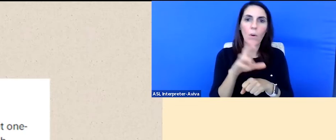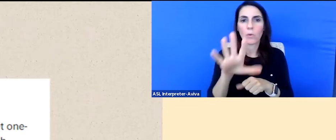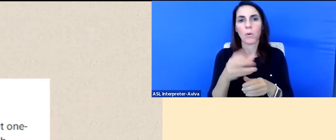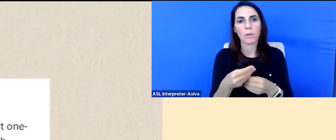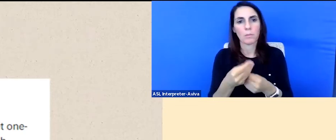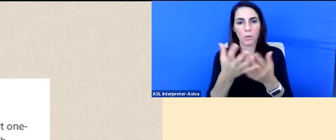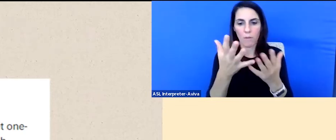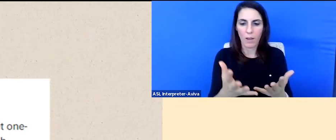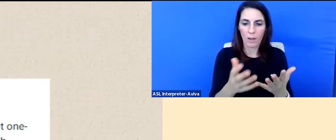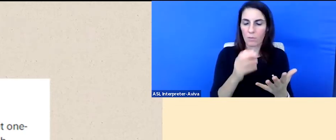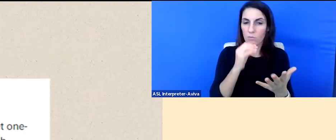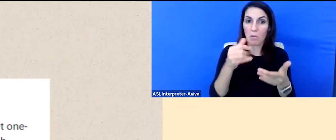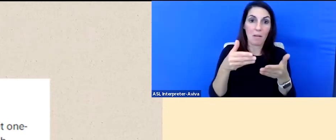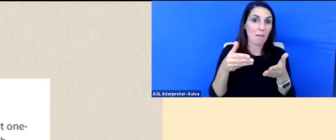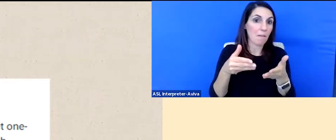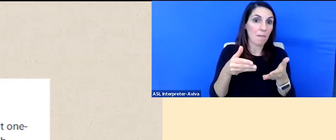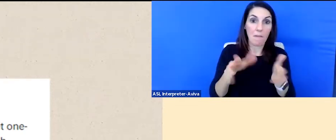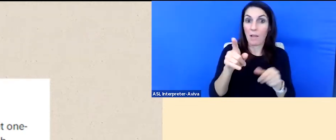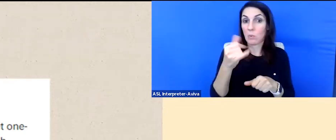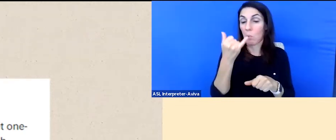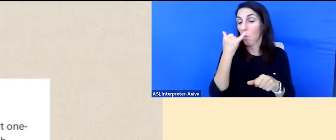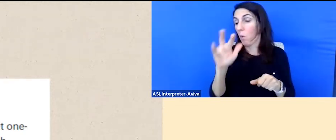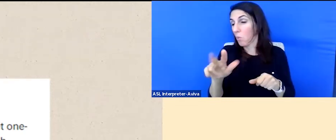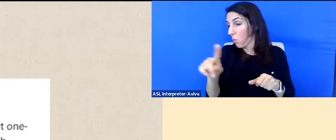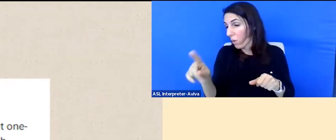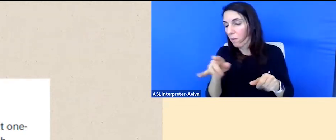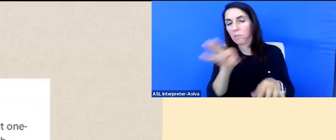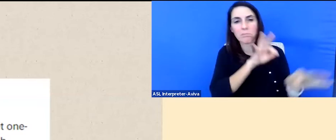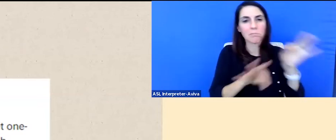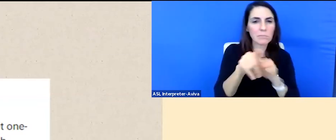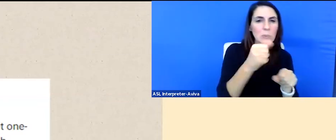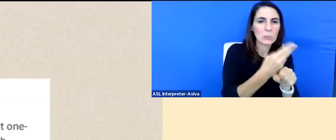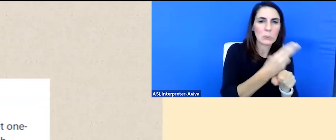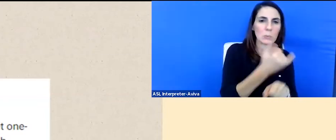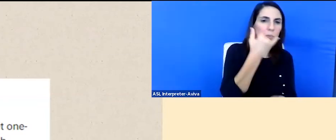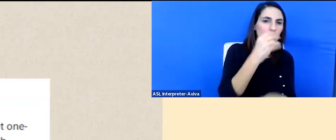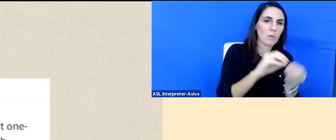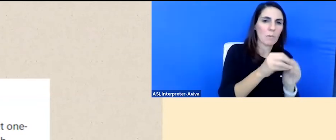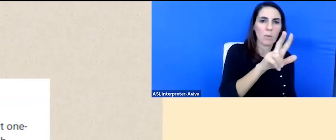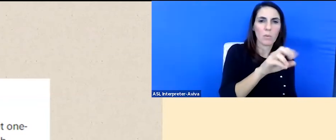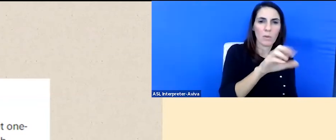provider doesn't allow you that direct dialing 3-digit. It is